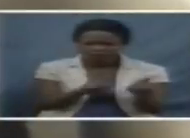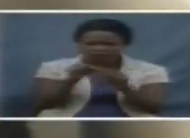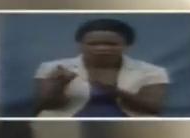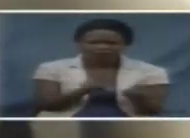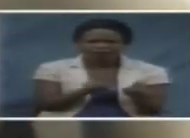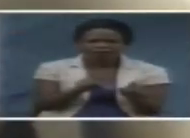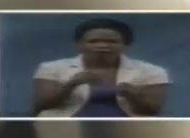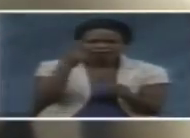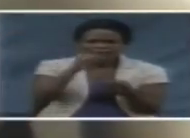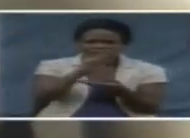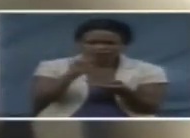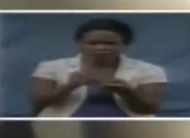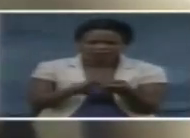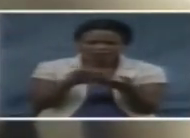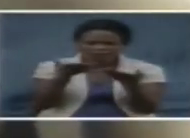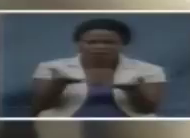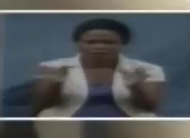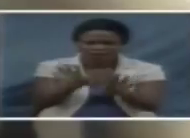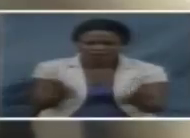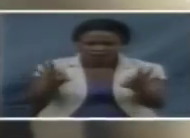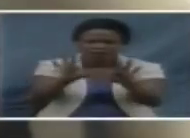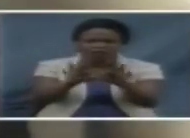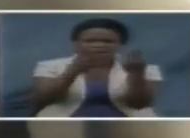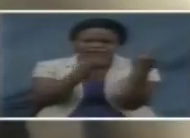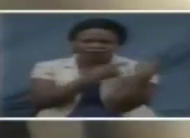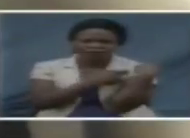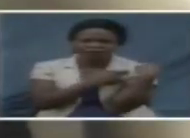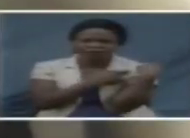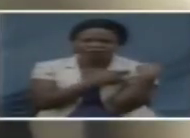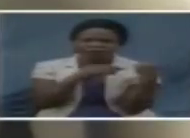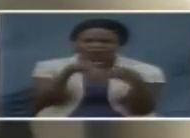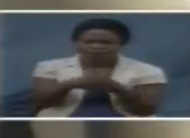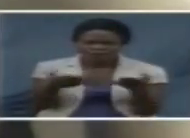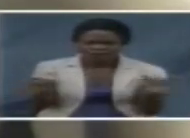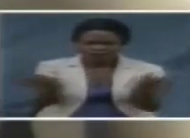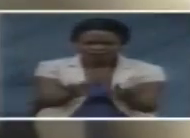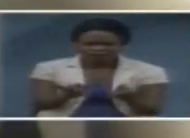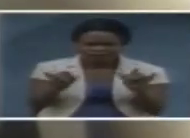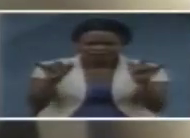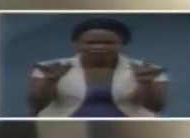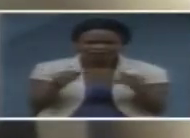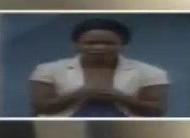of such important responsibilities in this land.